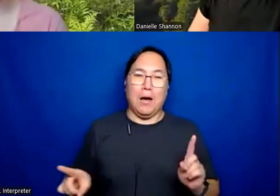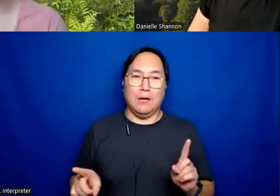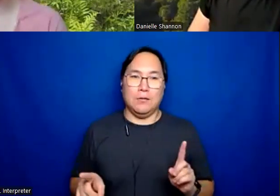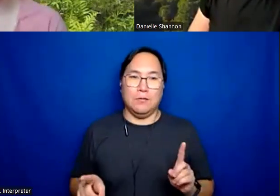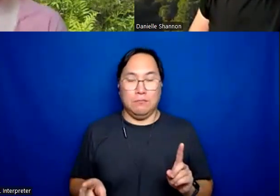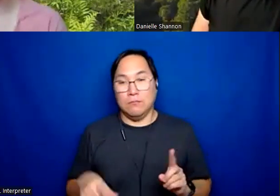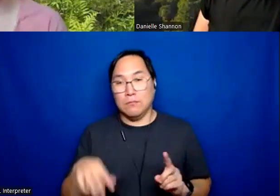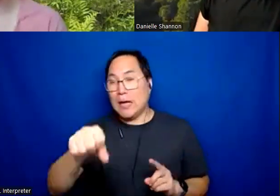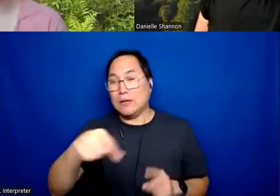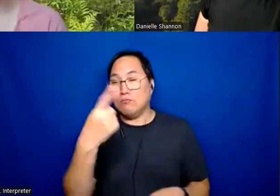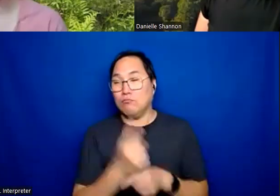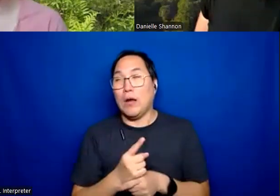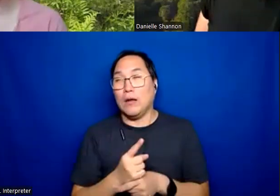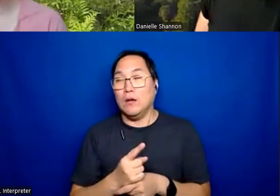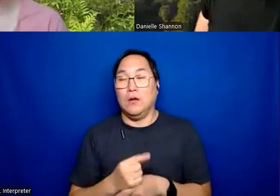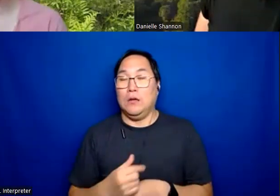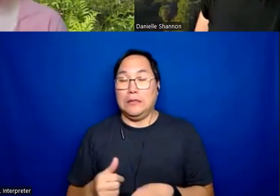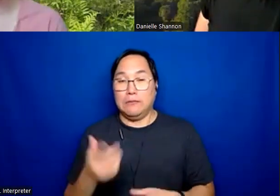gap. I think